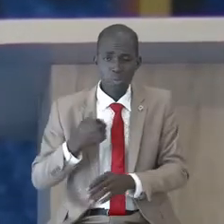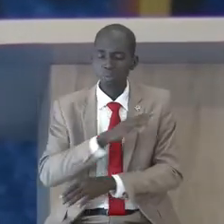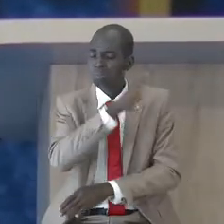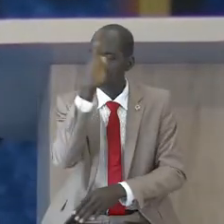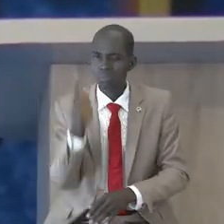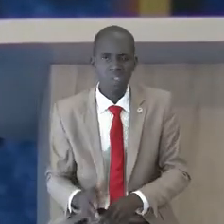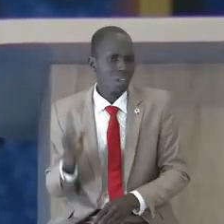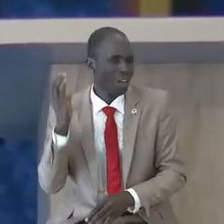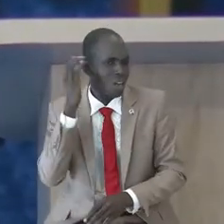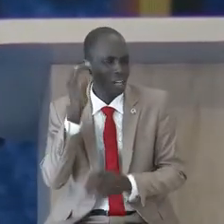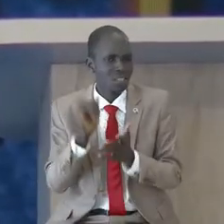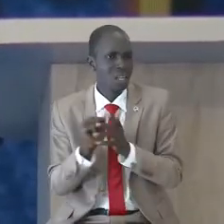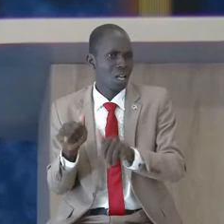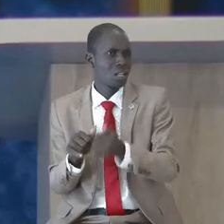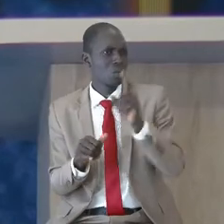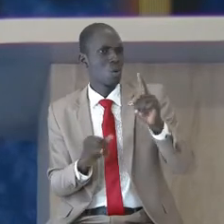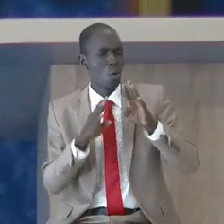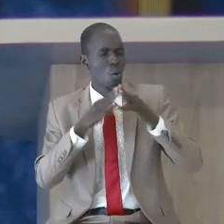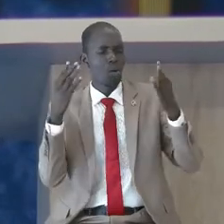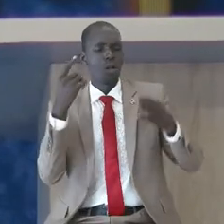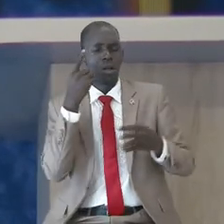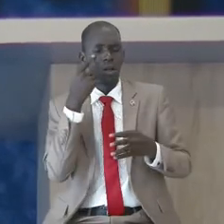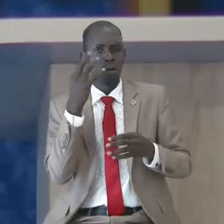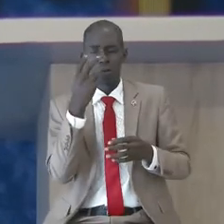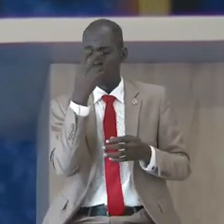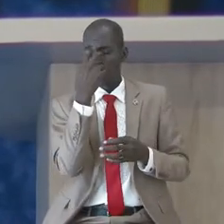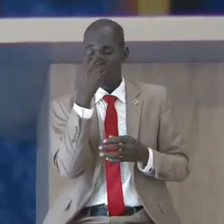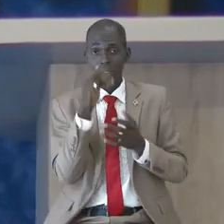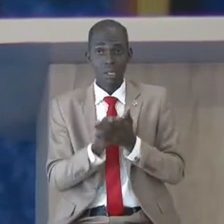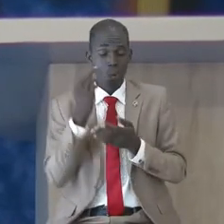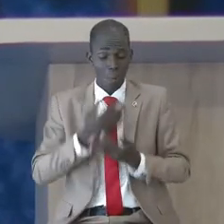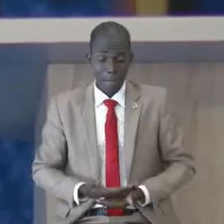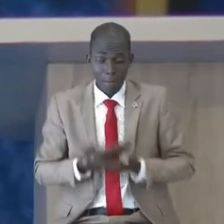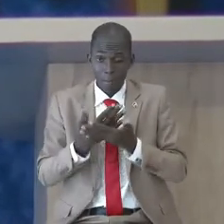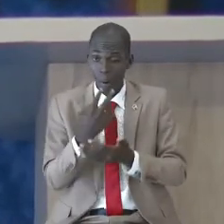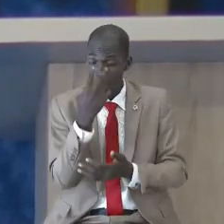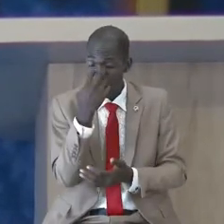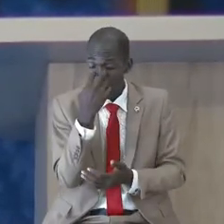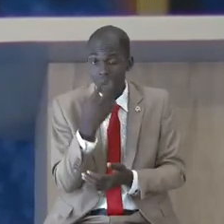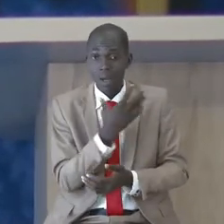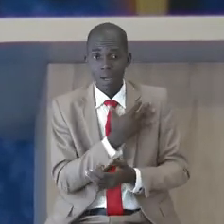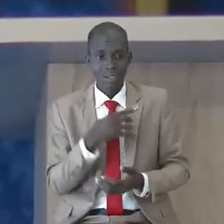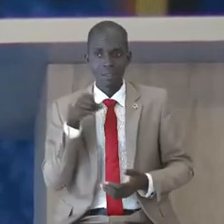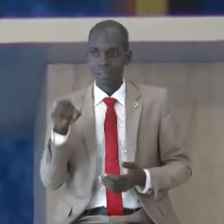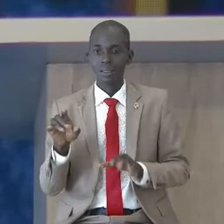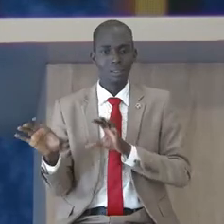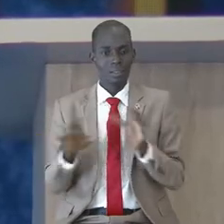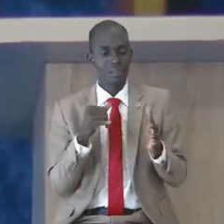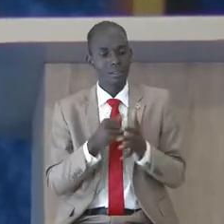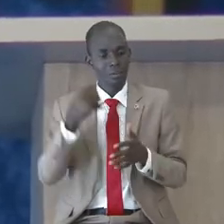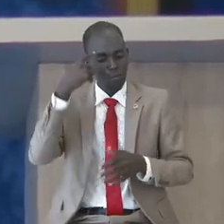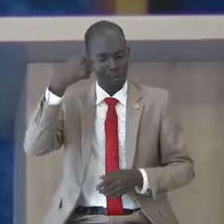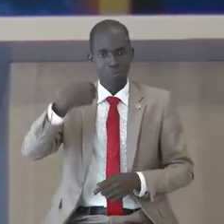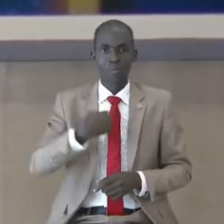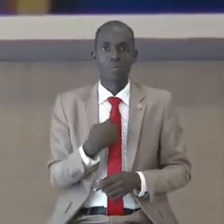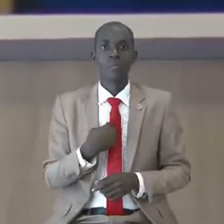anyone opened the eyes of the blind that was born blind. And he has done it for me. And